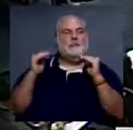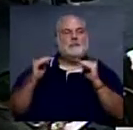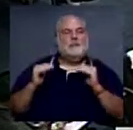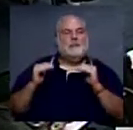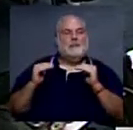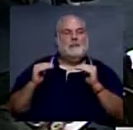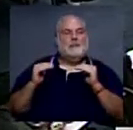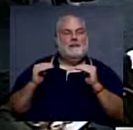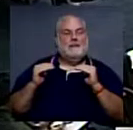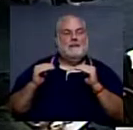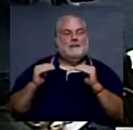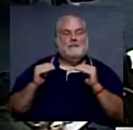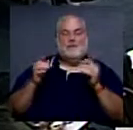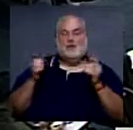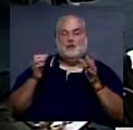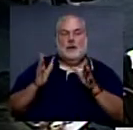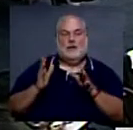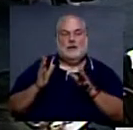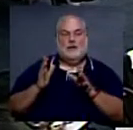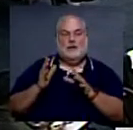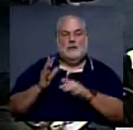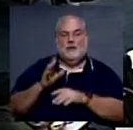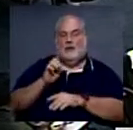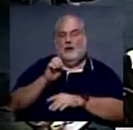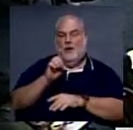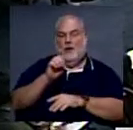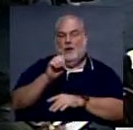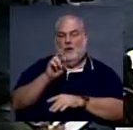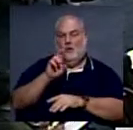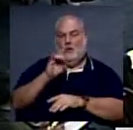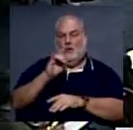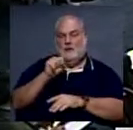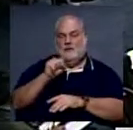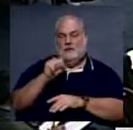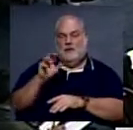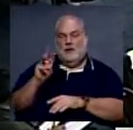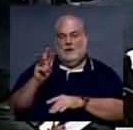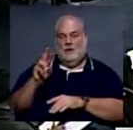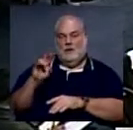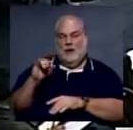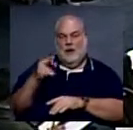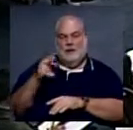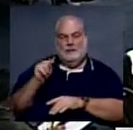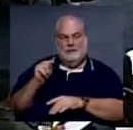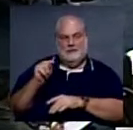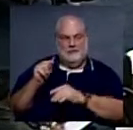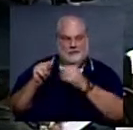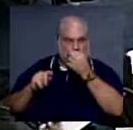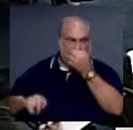call on Director Doris Wright at this point in time.